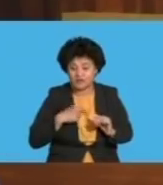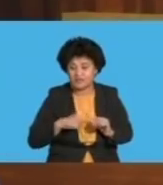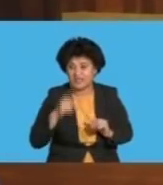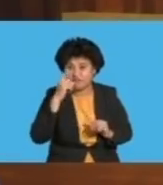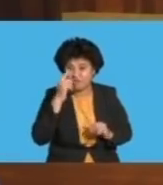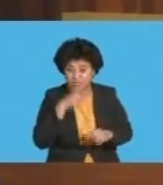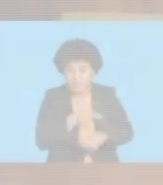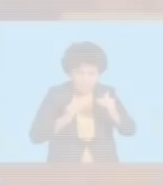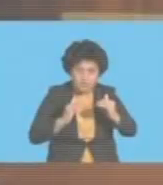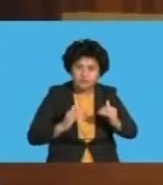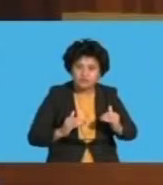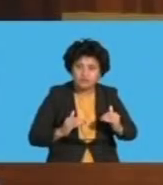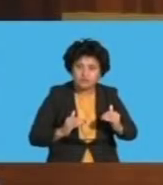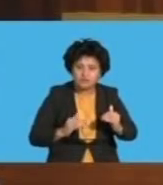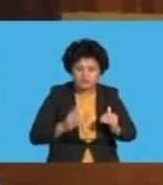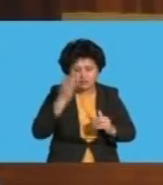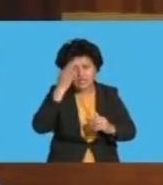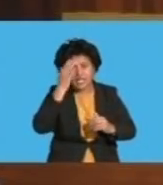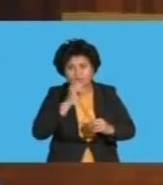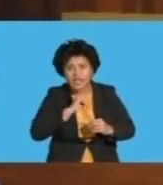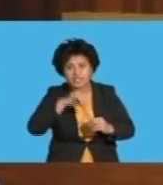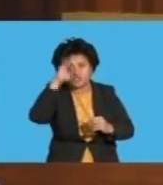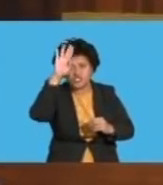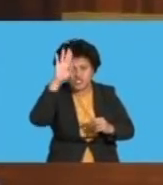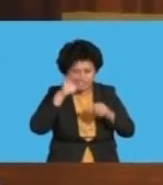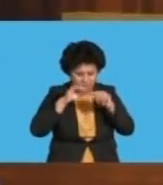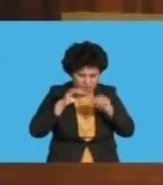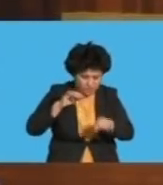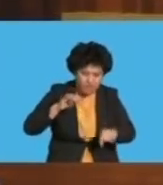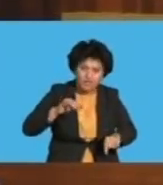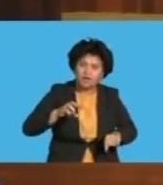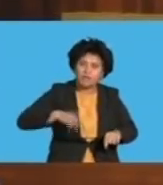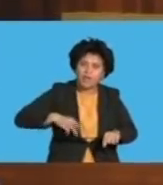not consulted. So there is a need, therefore,